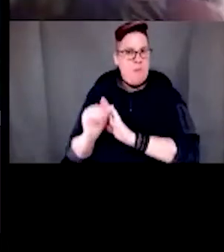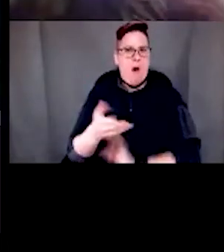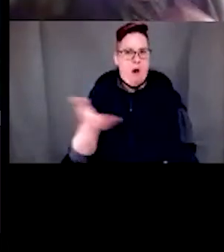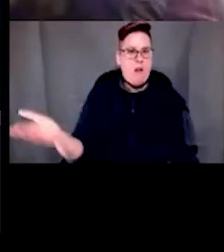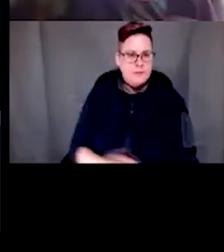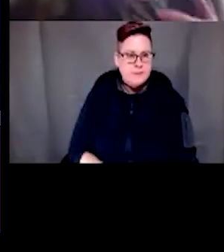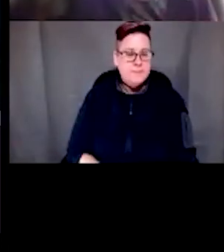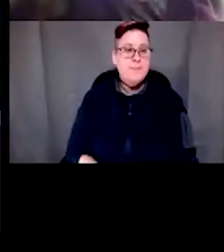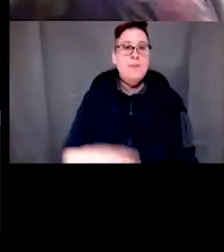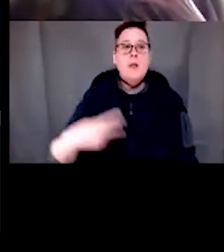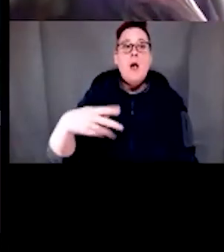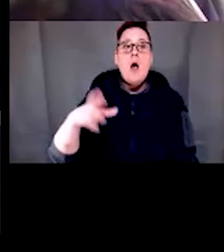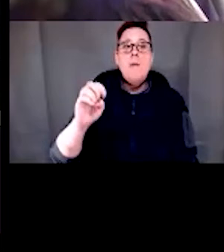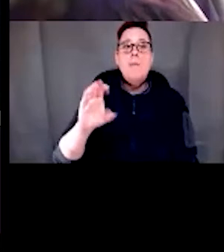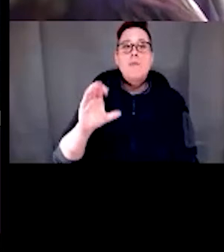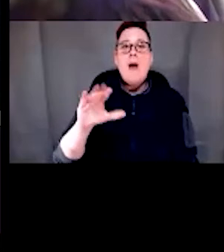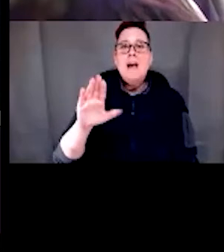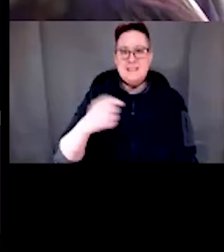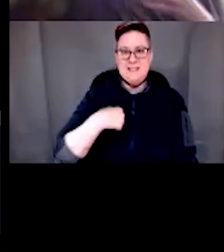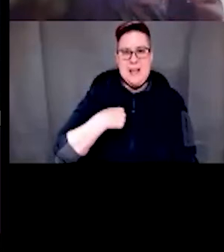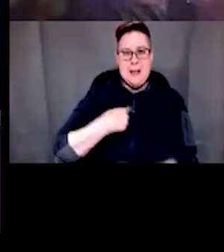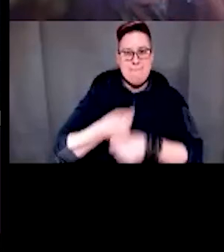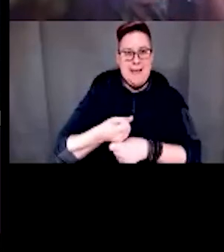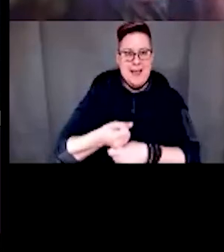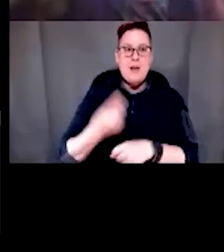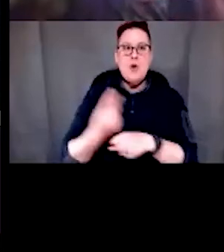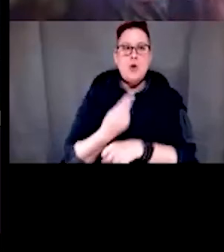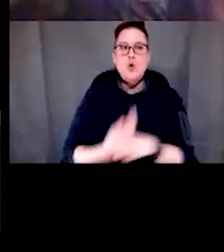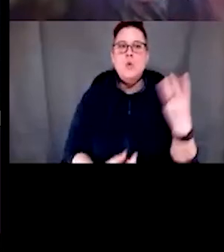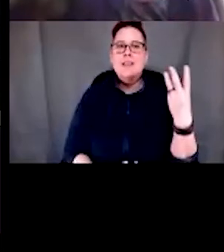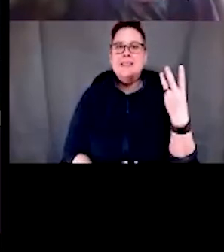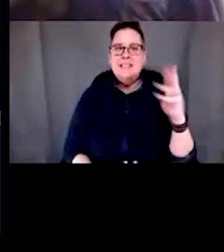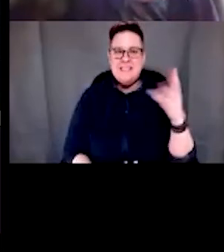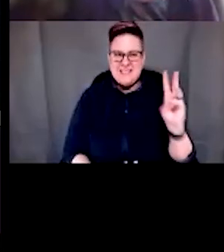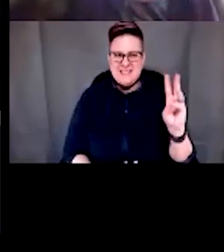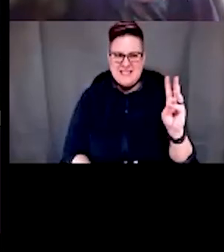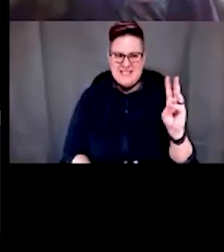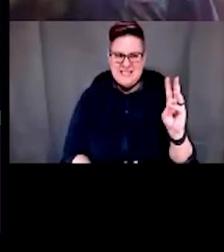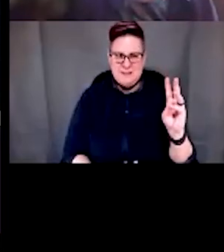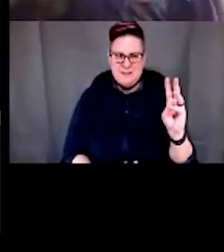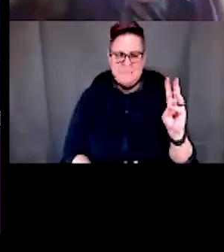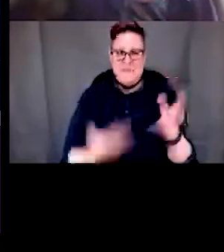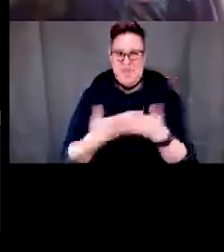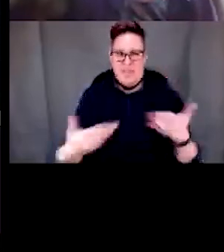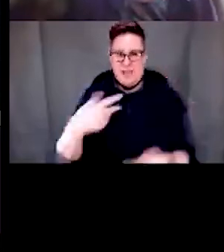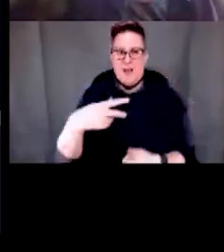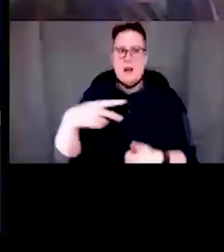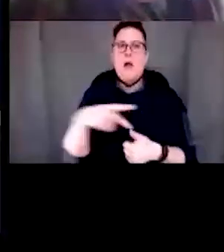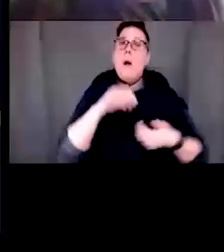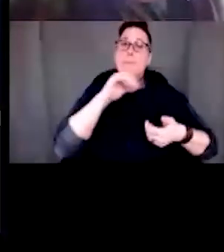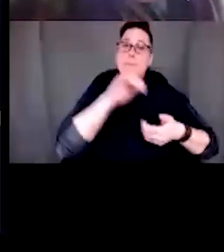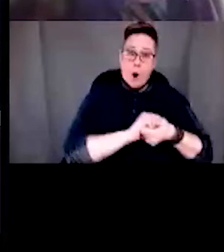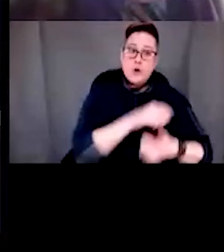In Presence, this new thing I've created, we use 16. We use the acronym Presence: partnership and